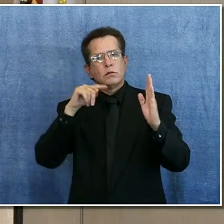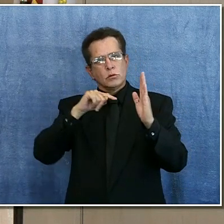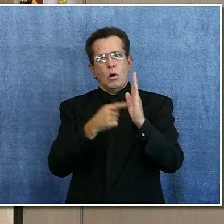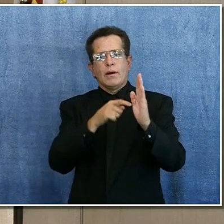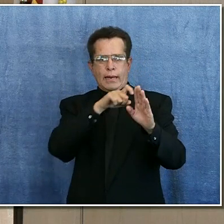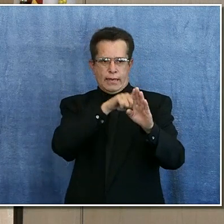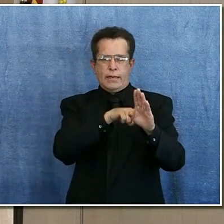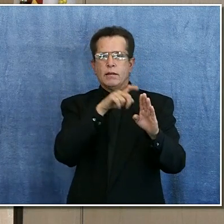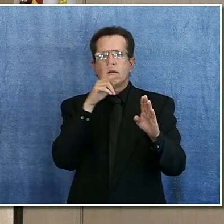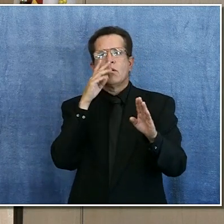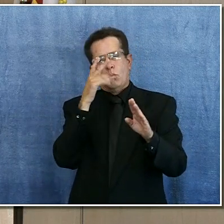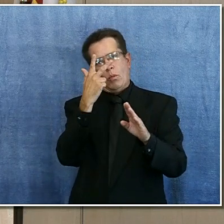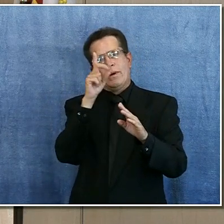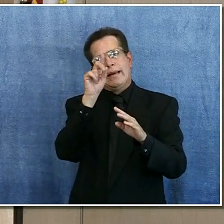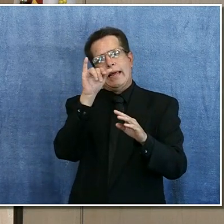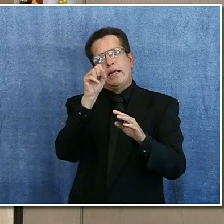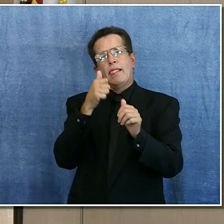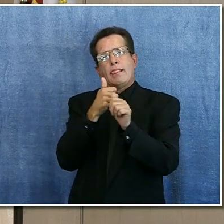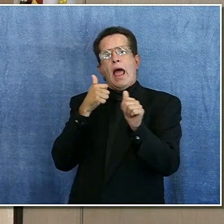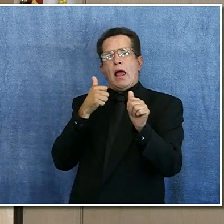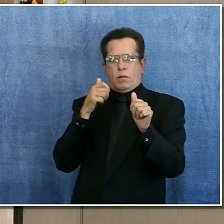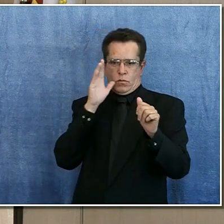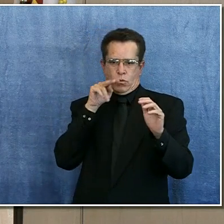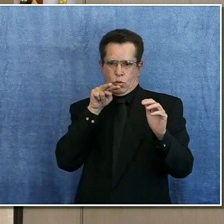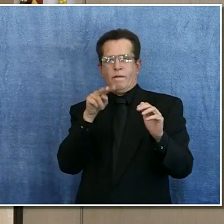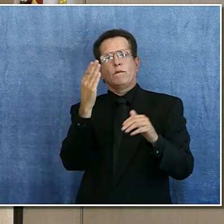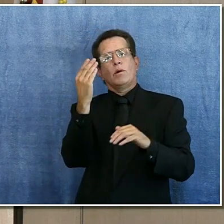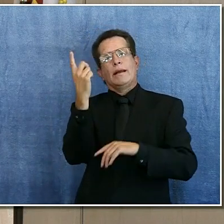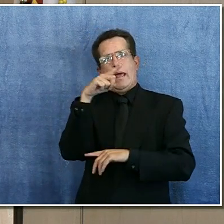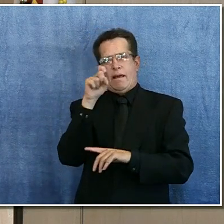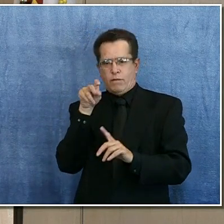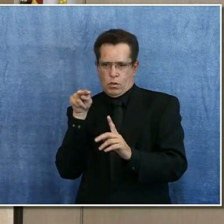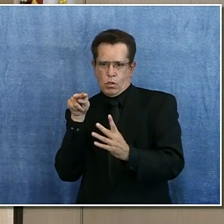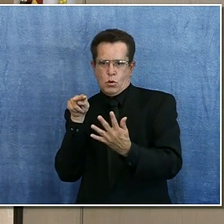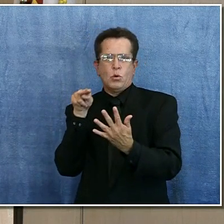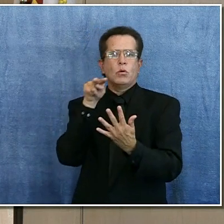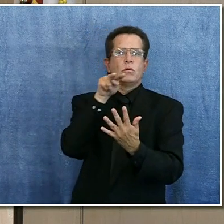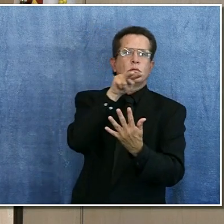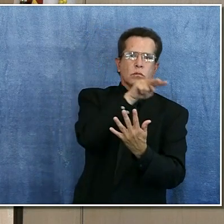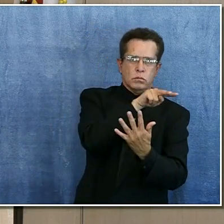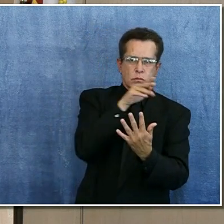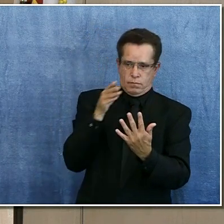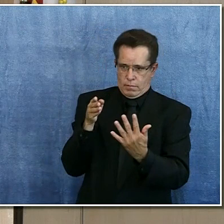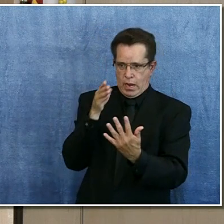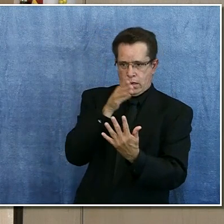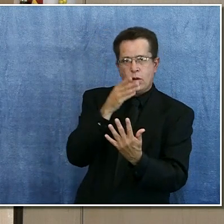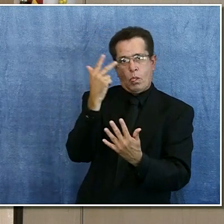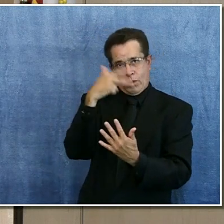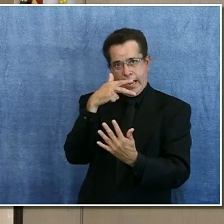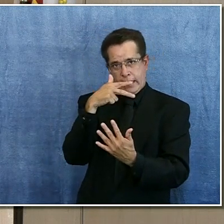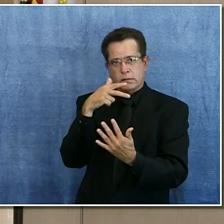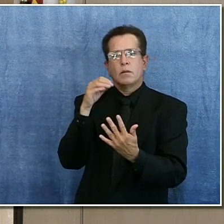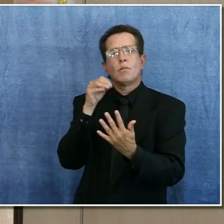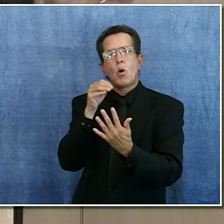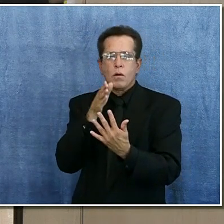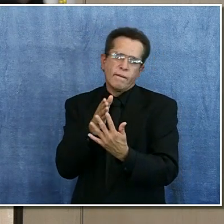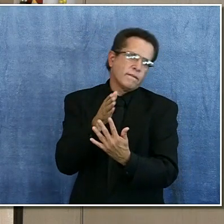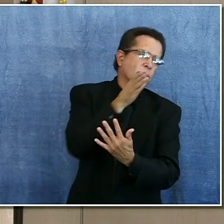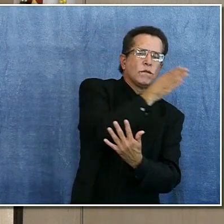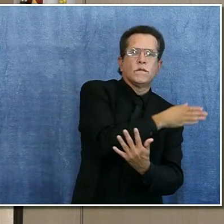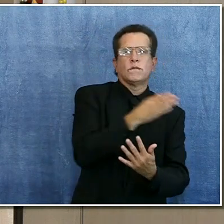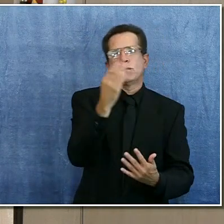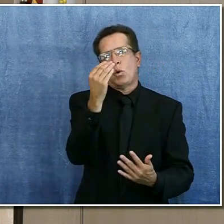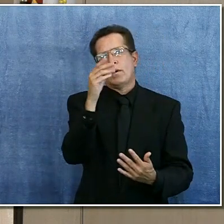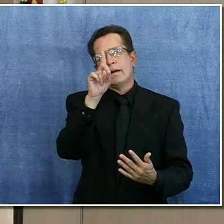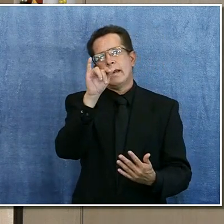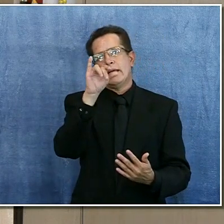with a 3-day lag. So again, we have to go back in time 3 days and then the next 14